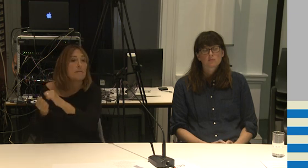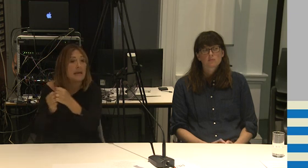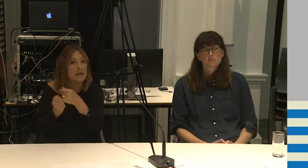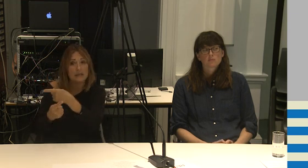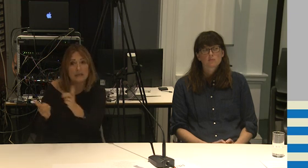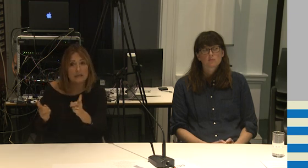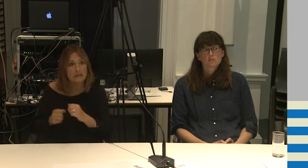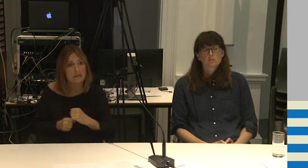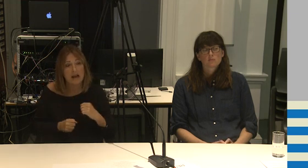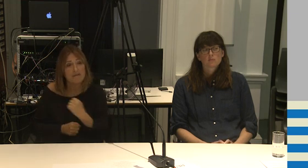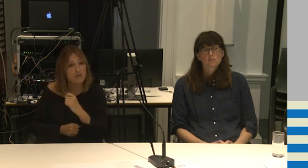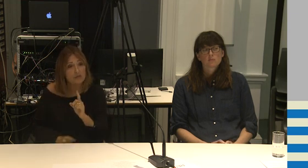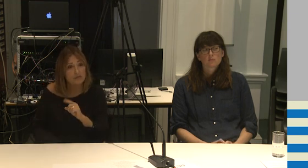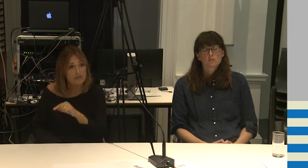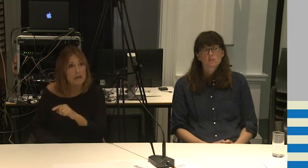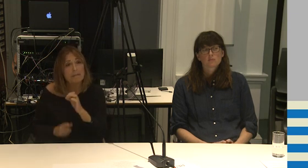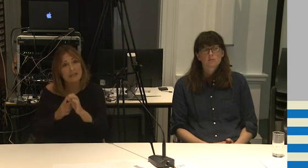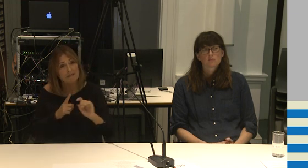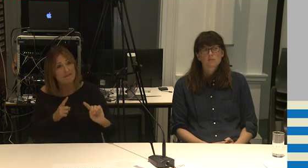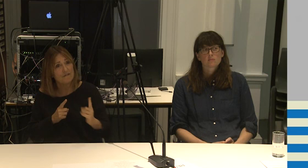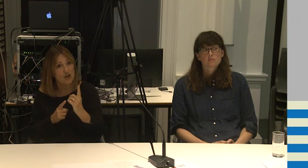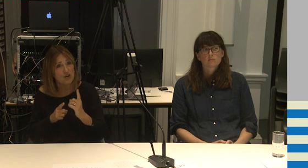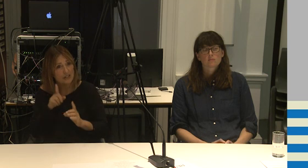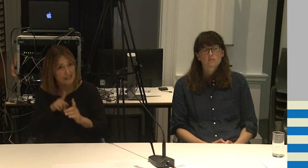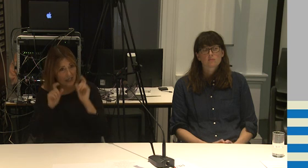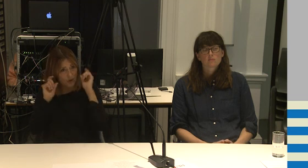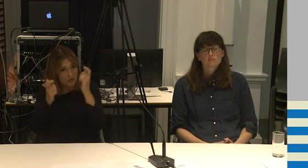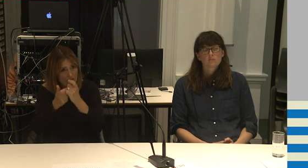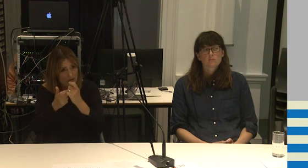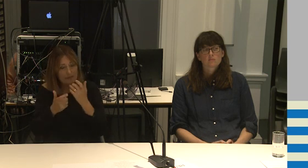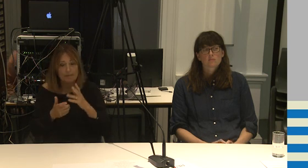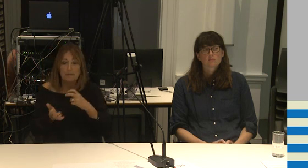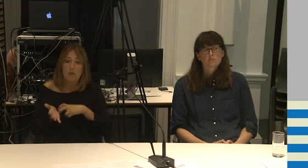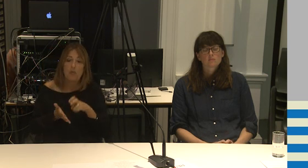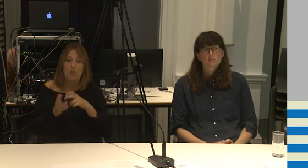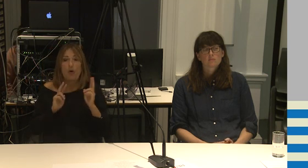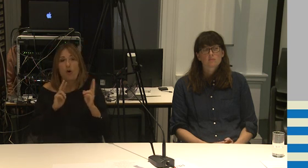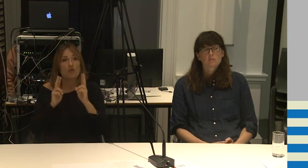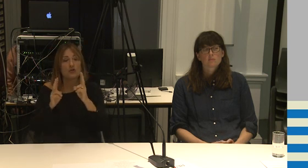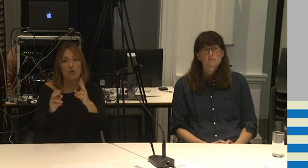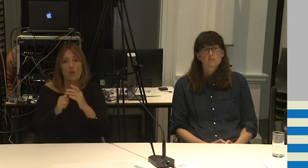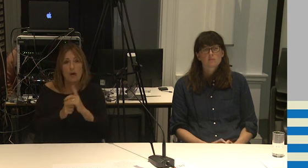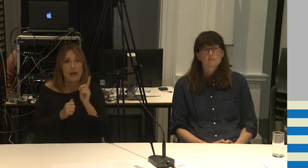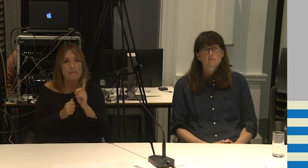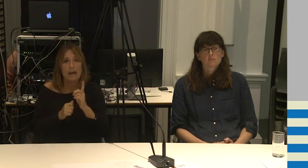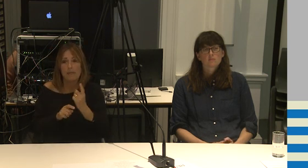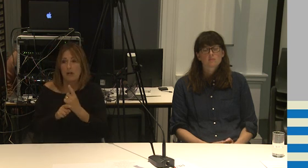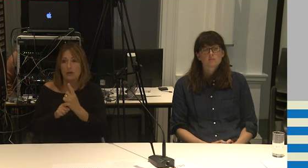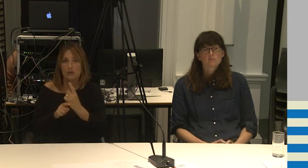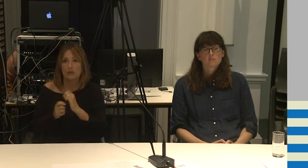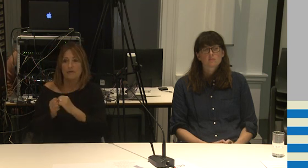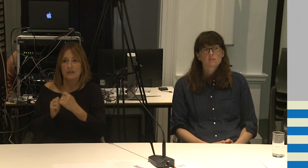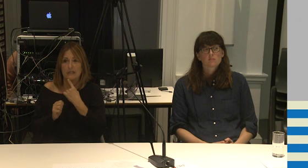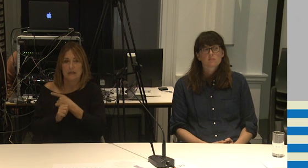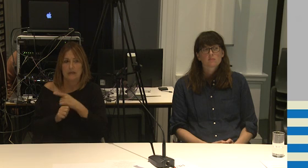but unfortunately, like, particularly in my first year of university, like, I would be walking along the corridors and people would sort of talk to their friends